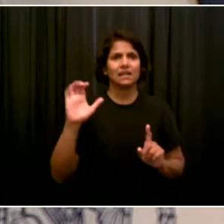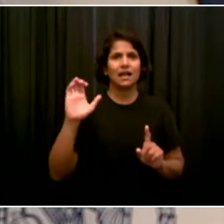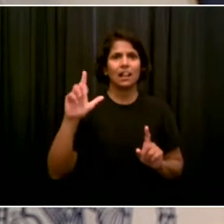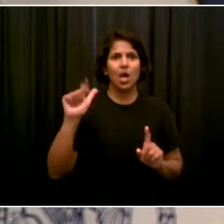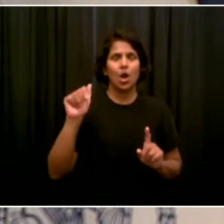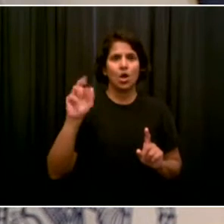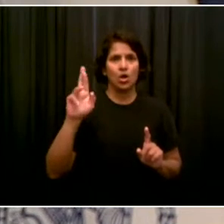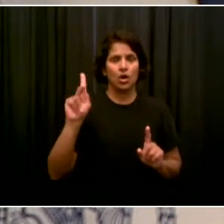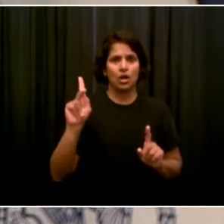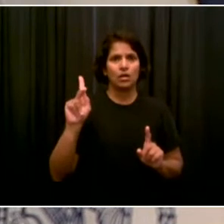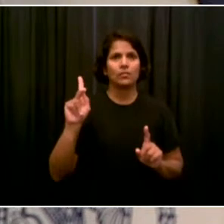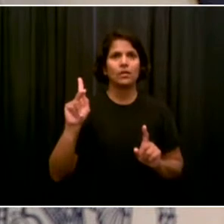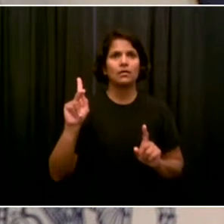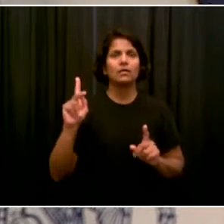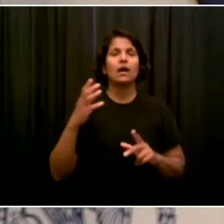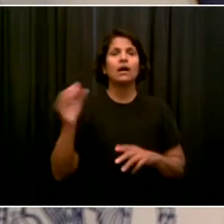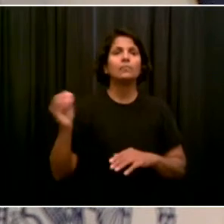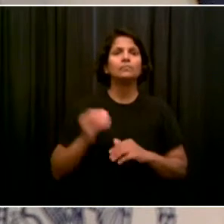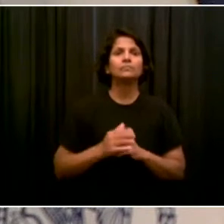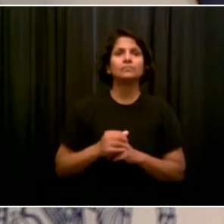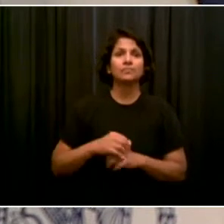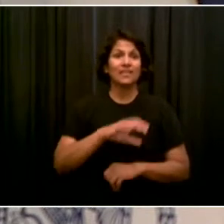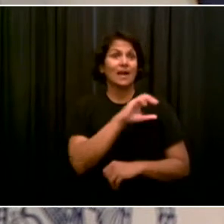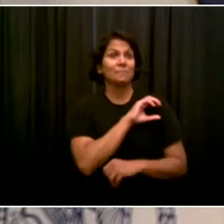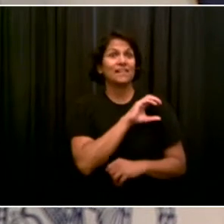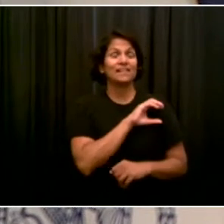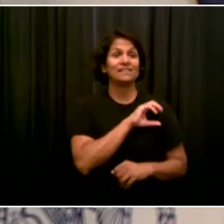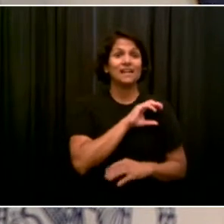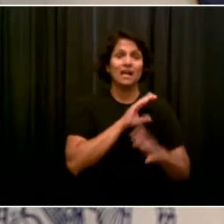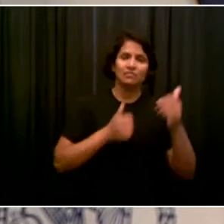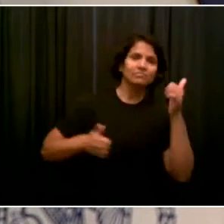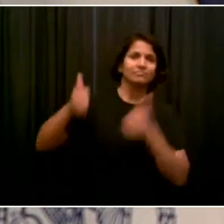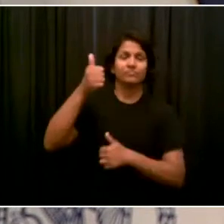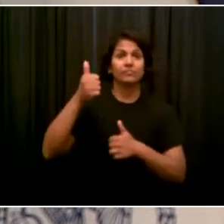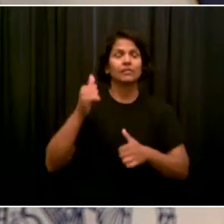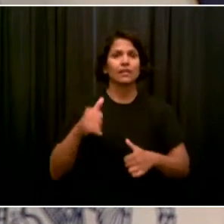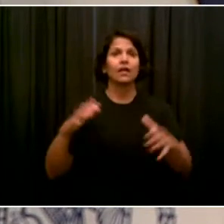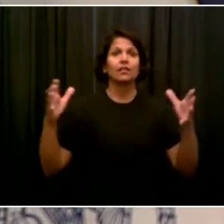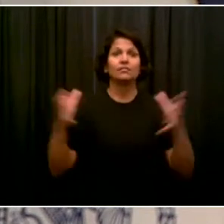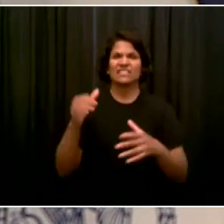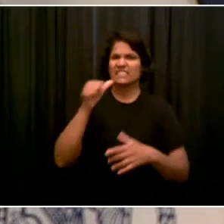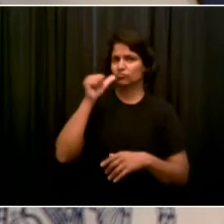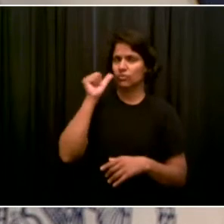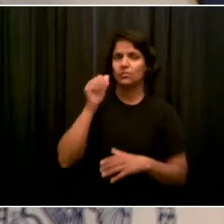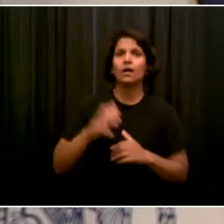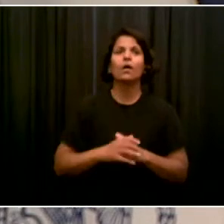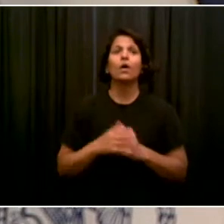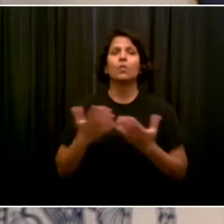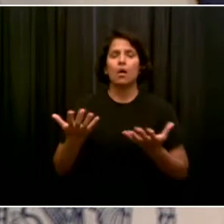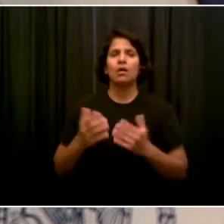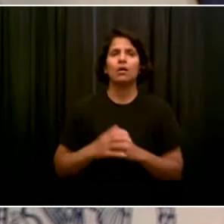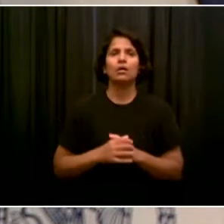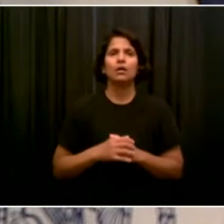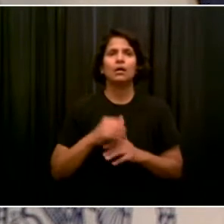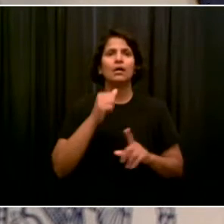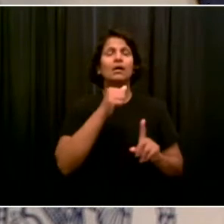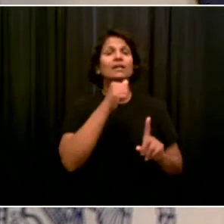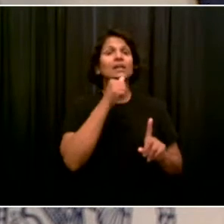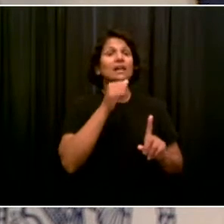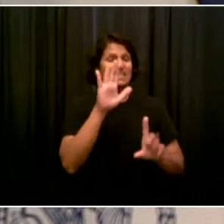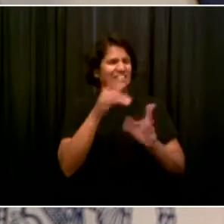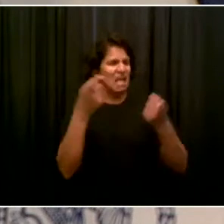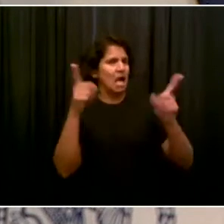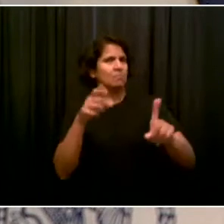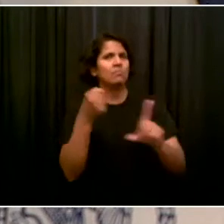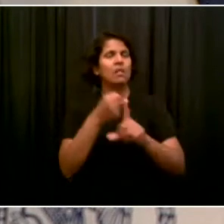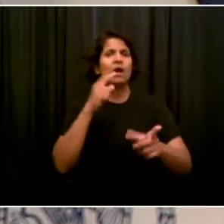major gang takedown. Major gang takedown, finding the violence, finding the people who do the violence, finding